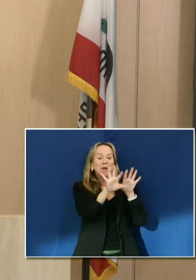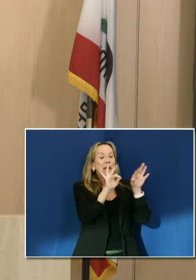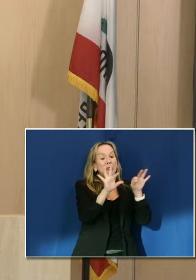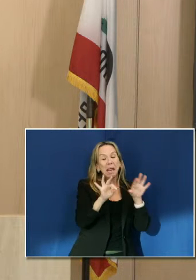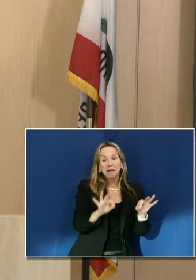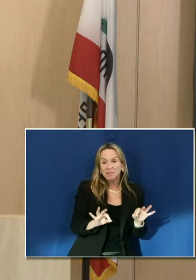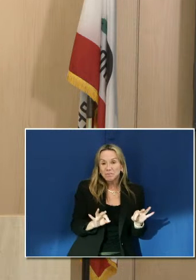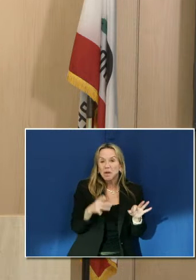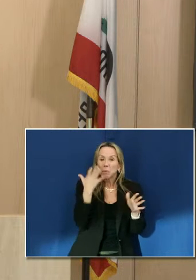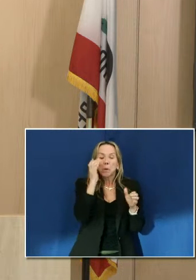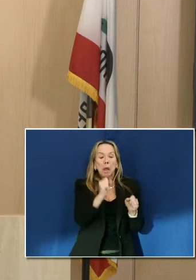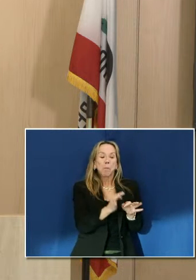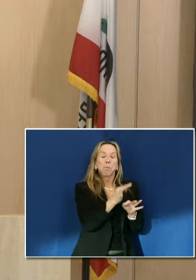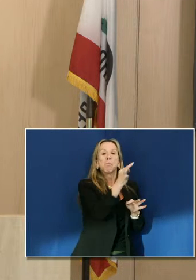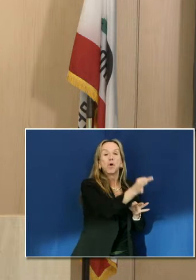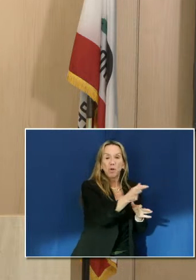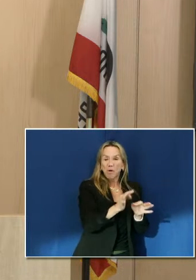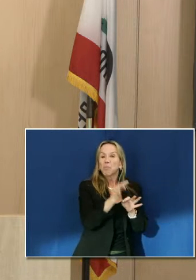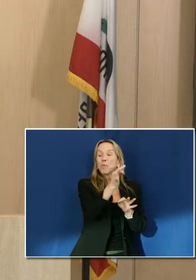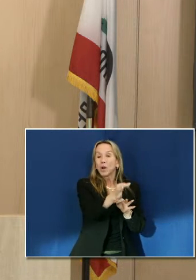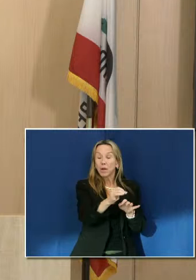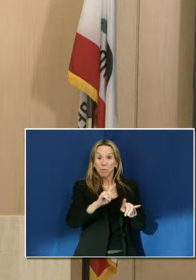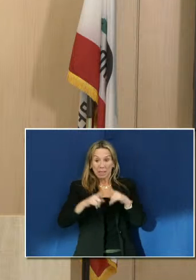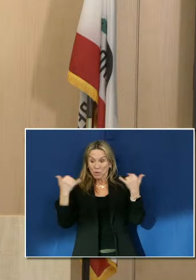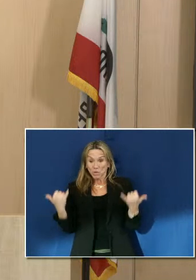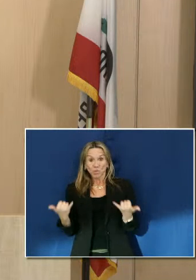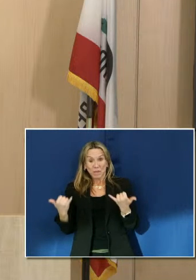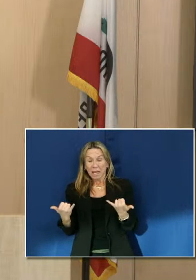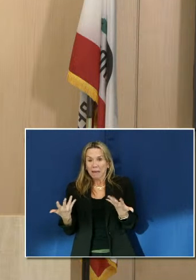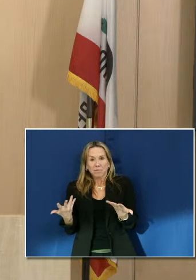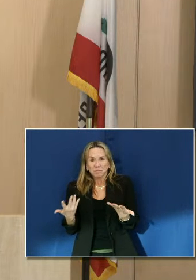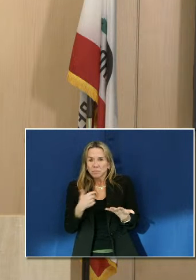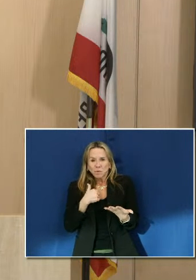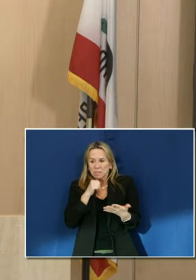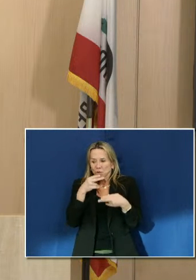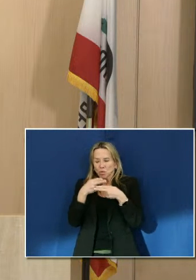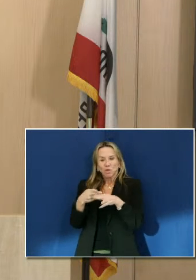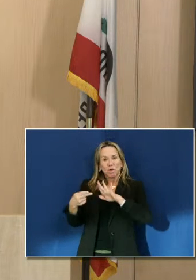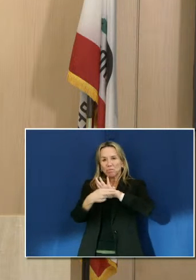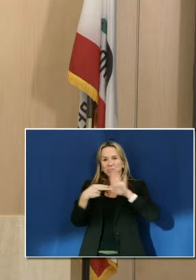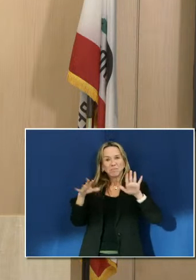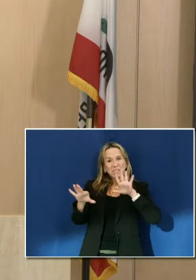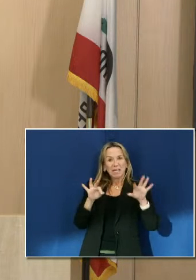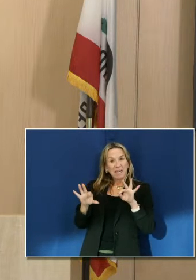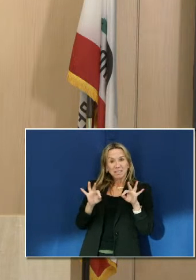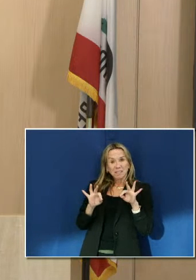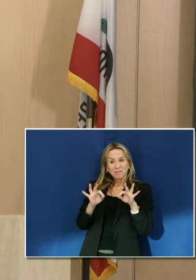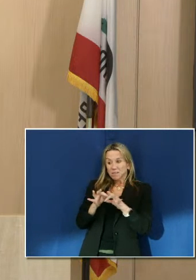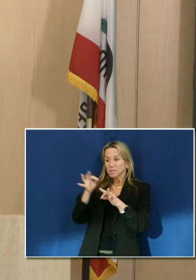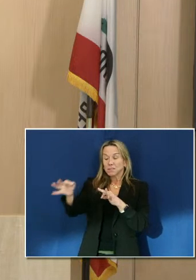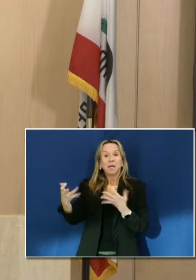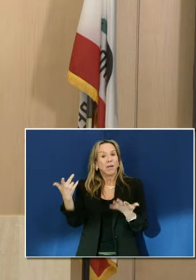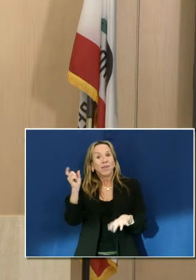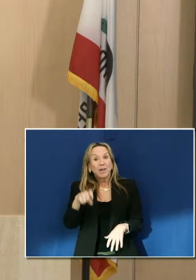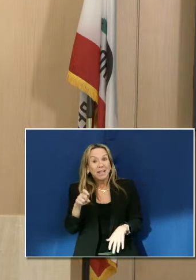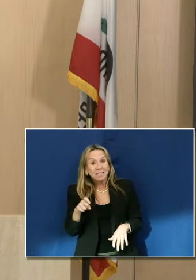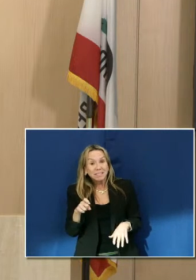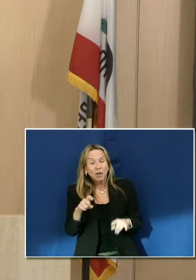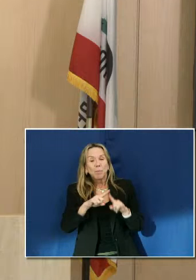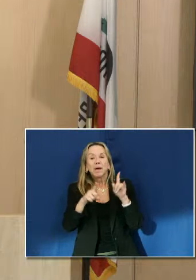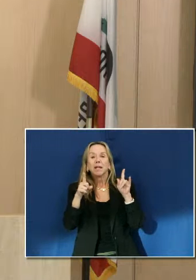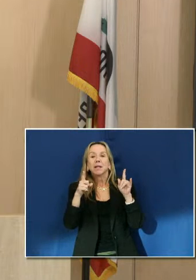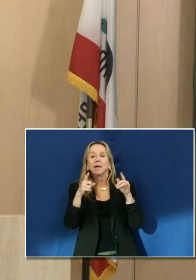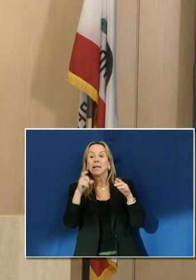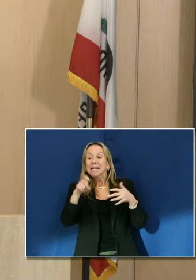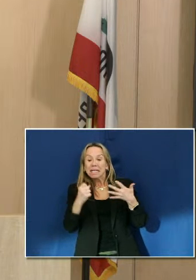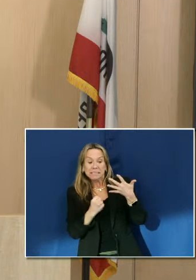could. Many of those conditions today are no longer elective. They're necessary, and the question is, to what degree are